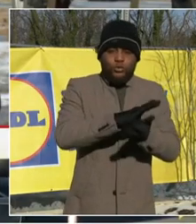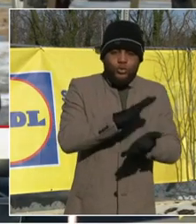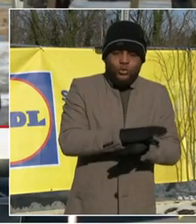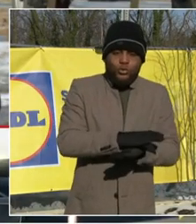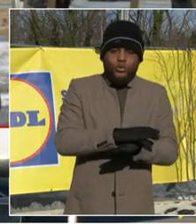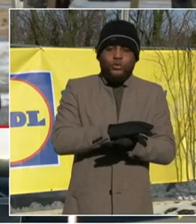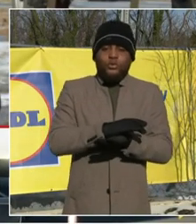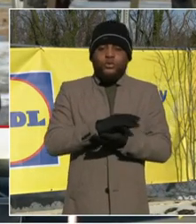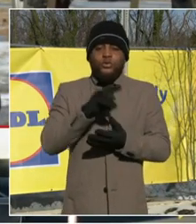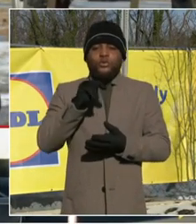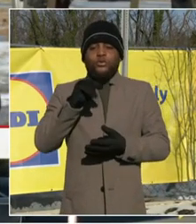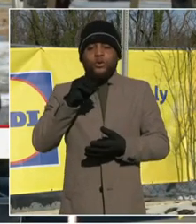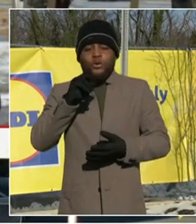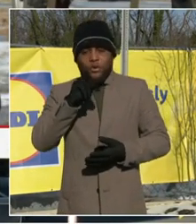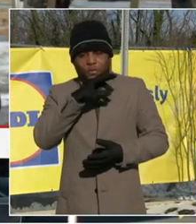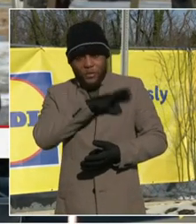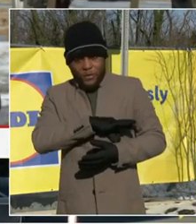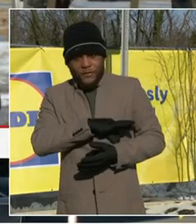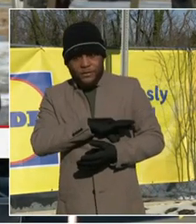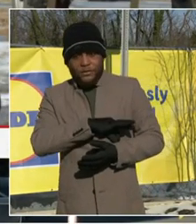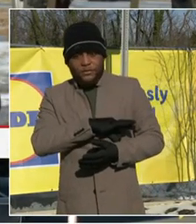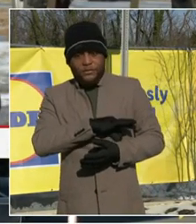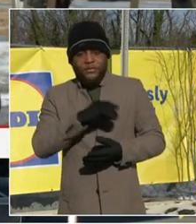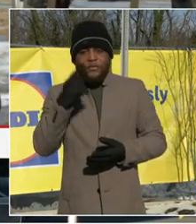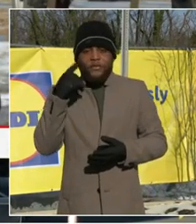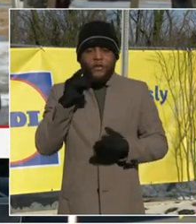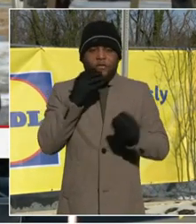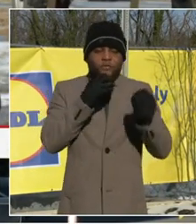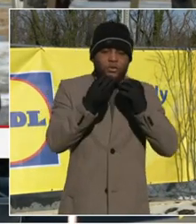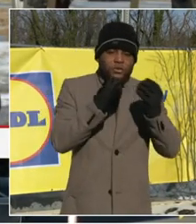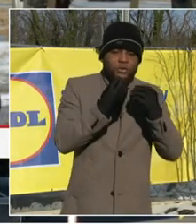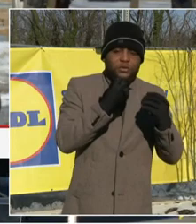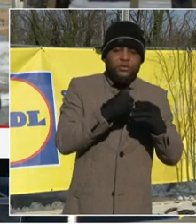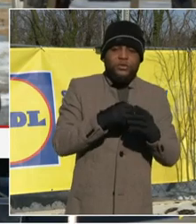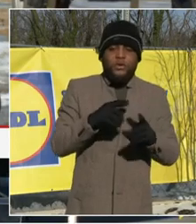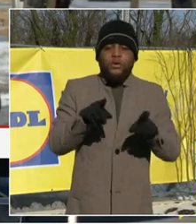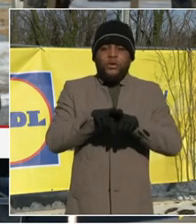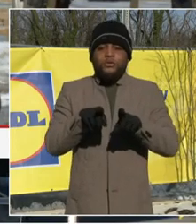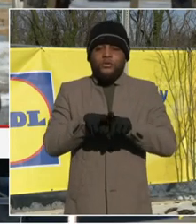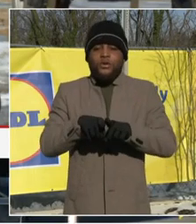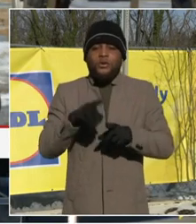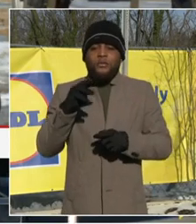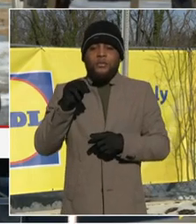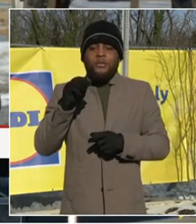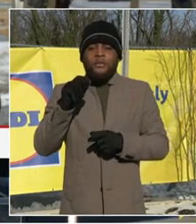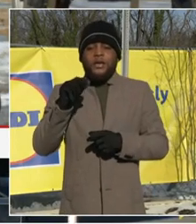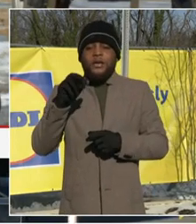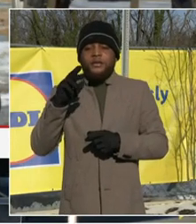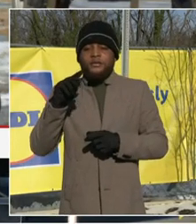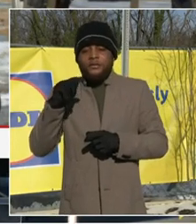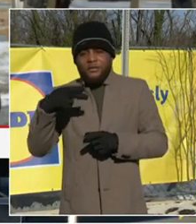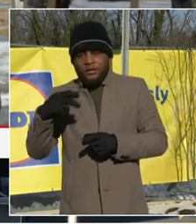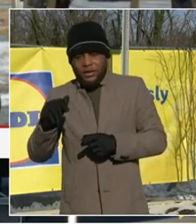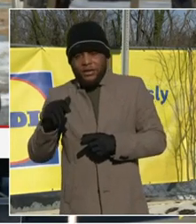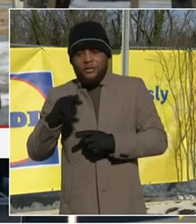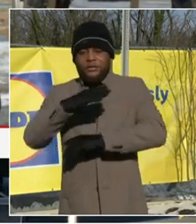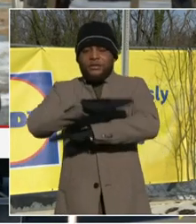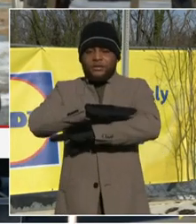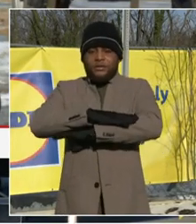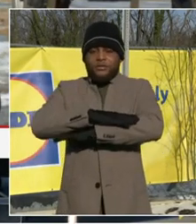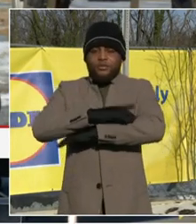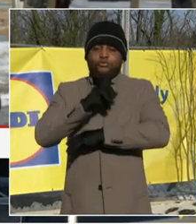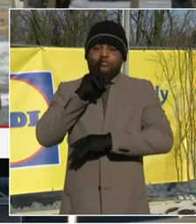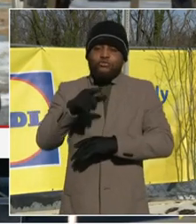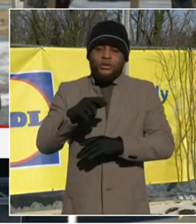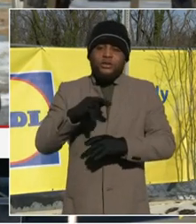Food Prints and Martha's Table that are teaching children how to shop for high quality food in a fun